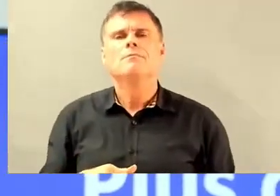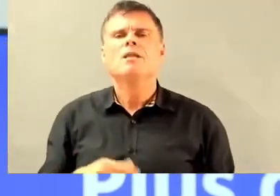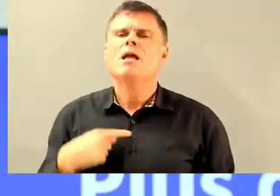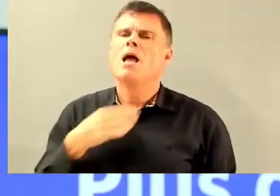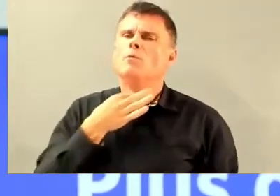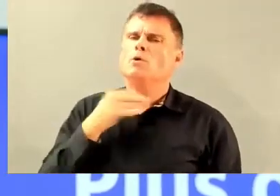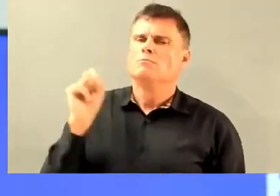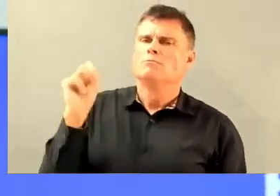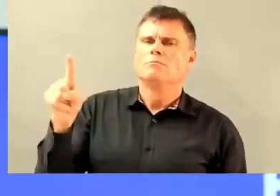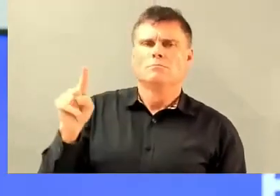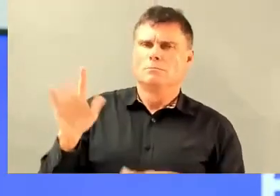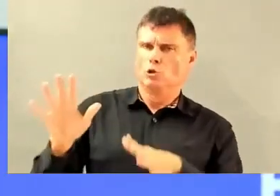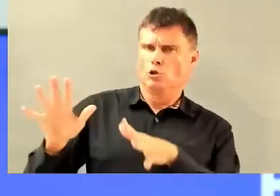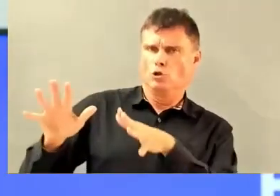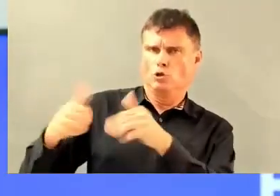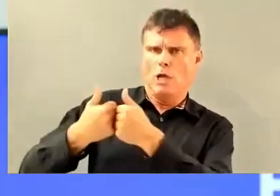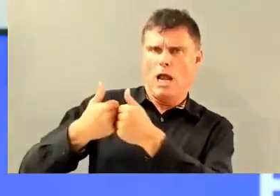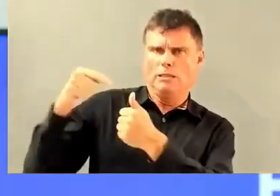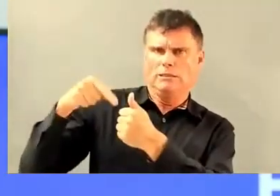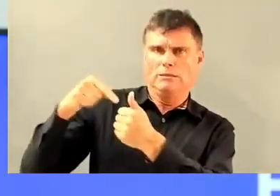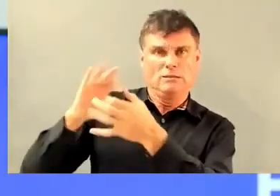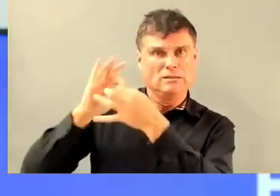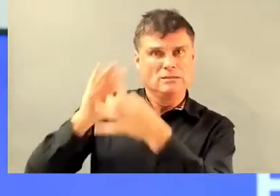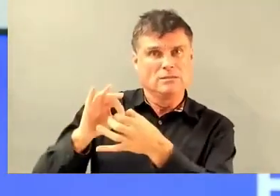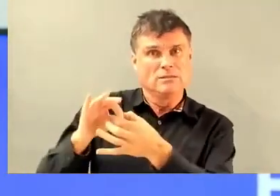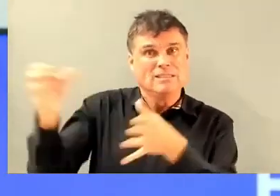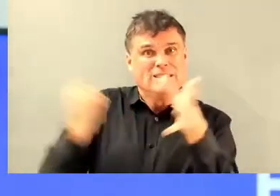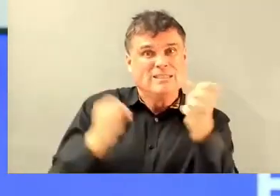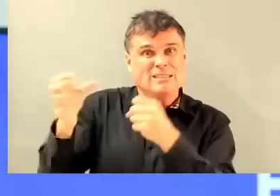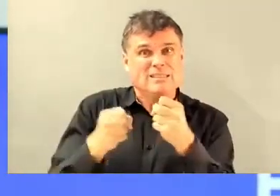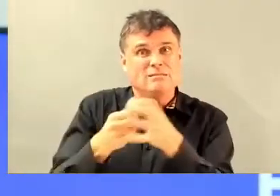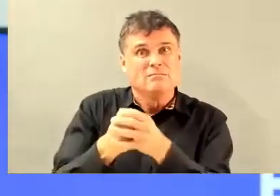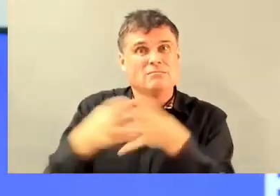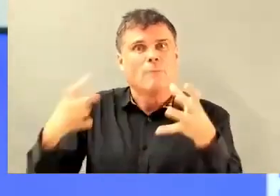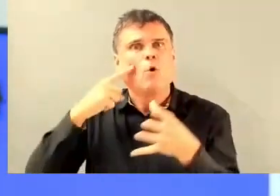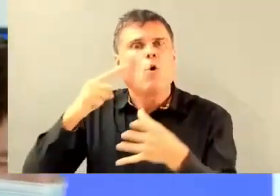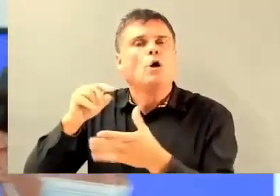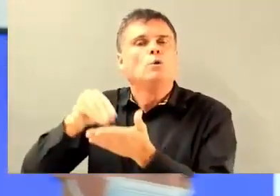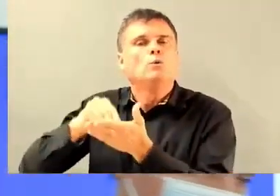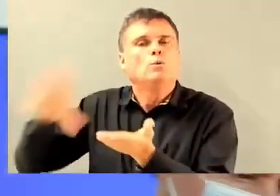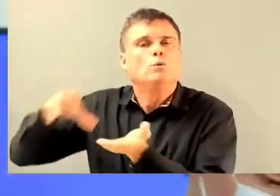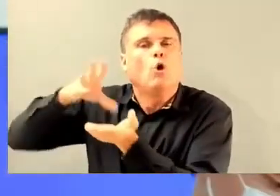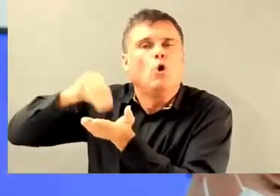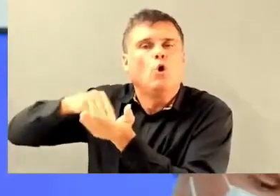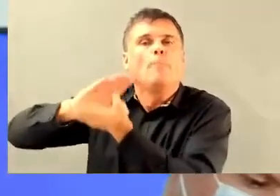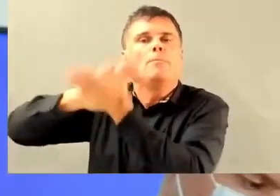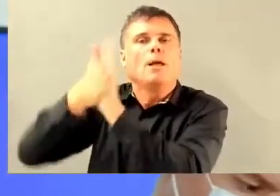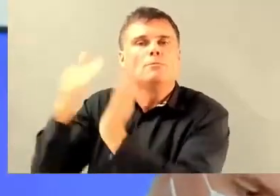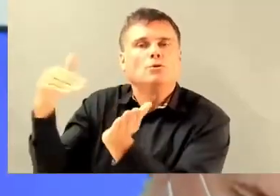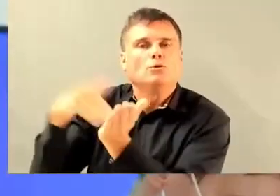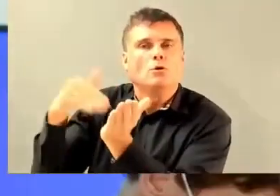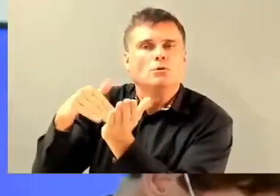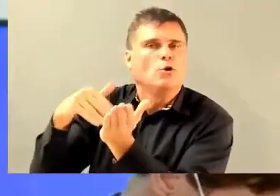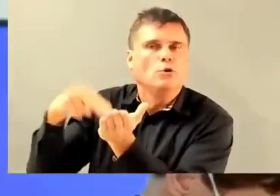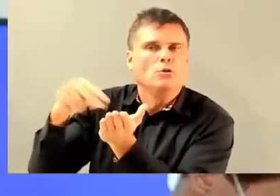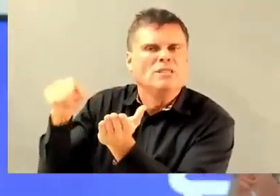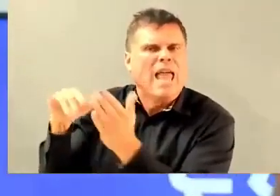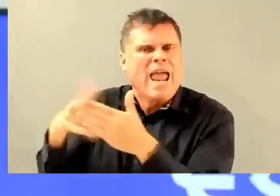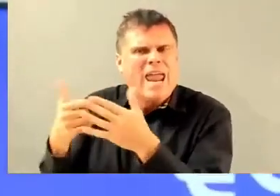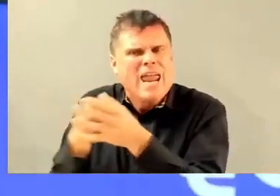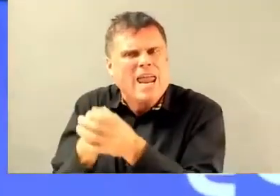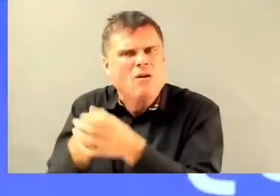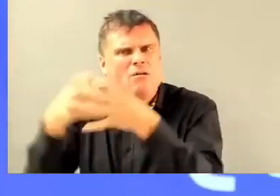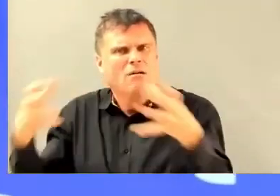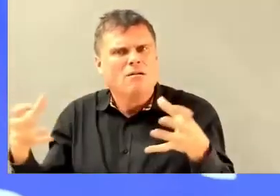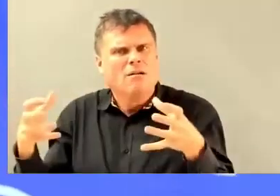expanding the number of seats available for the PRA program, and what the province did to address those challenges. And I just